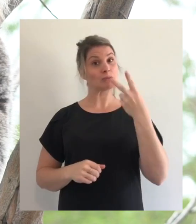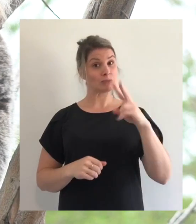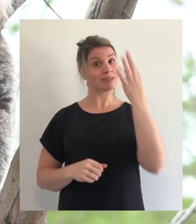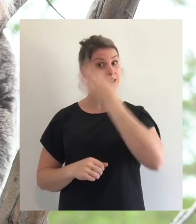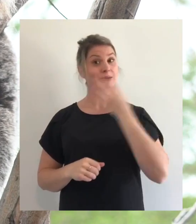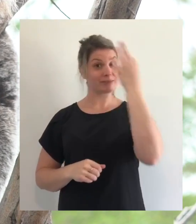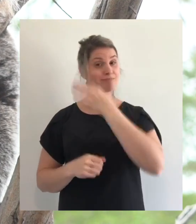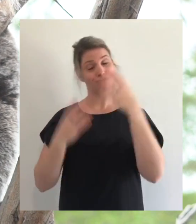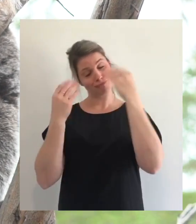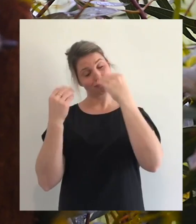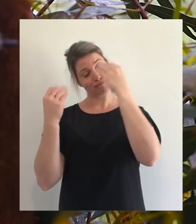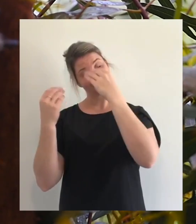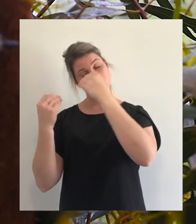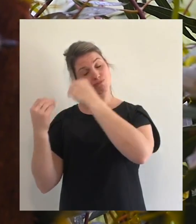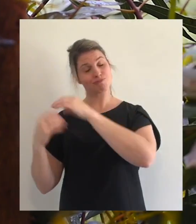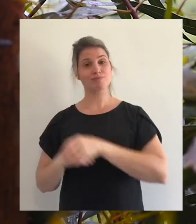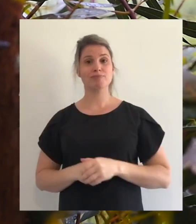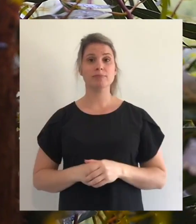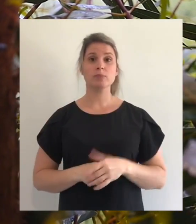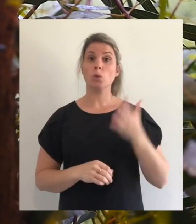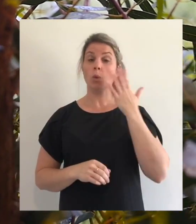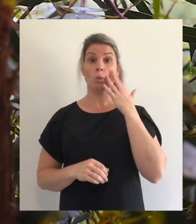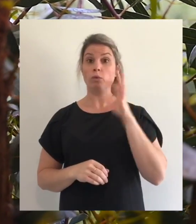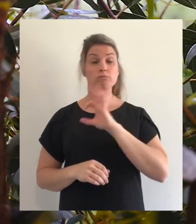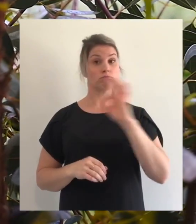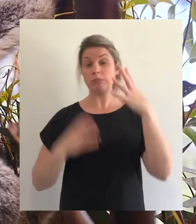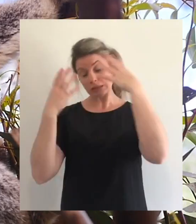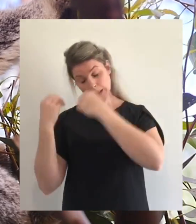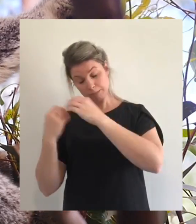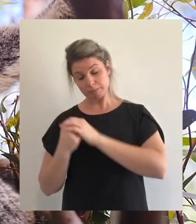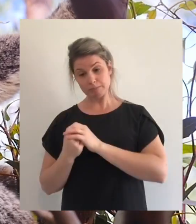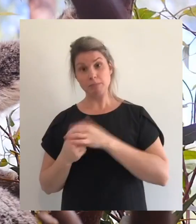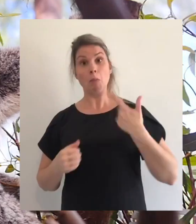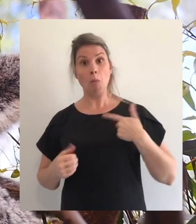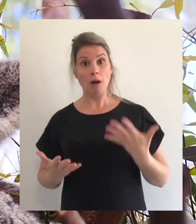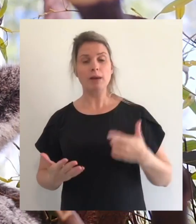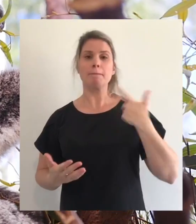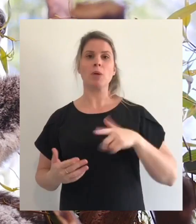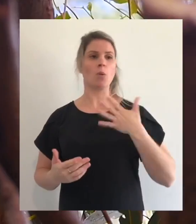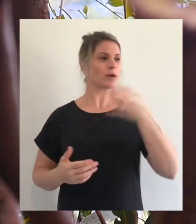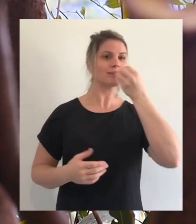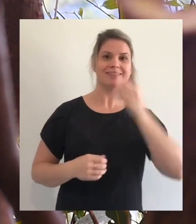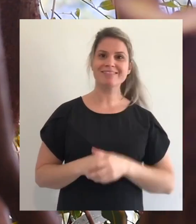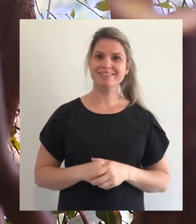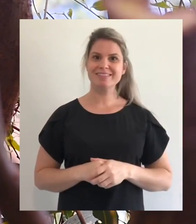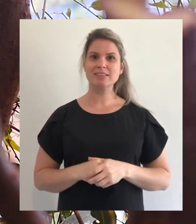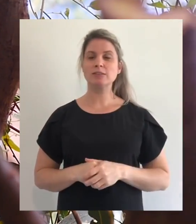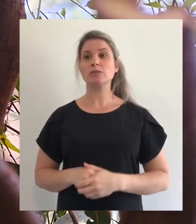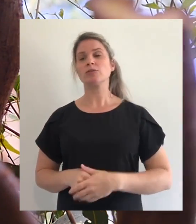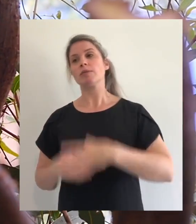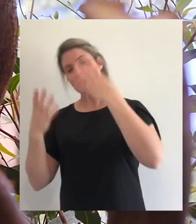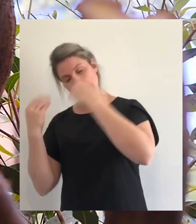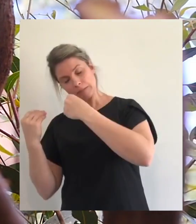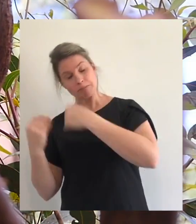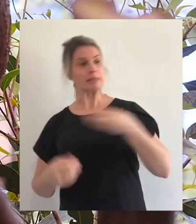expect koalas to be asleep. Whenever they're not sleeping, it's usually because they've woken up to have a snack. They might do that several times throughout the day and the night.